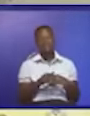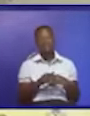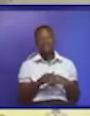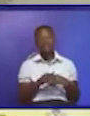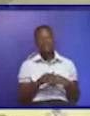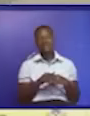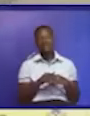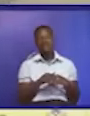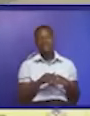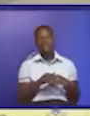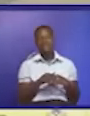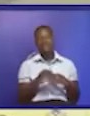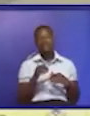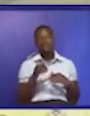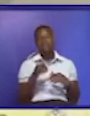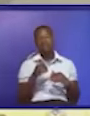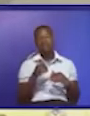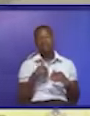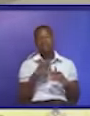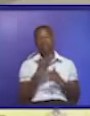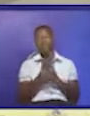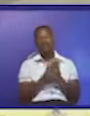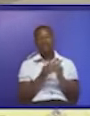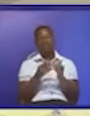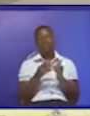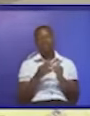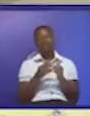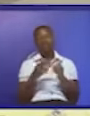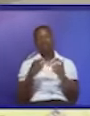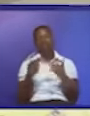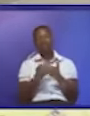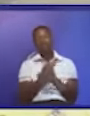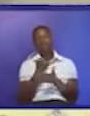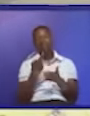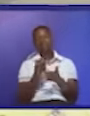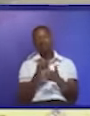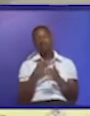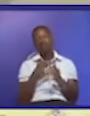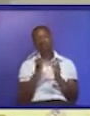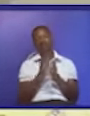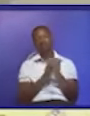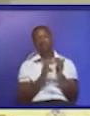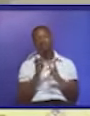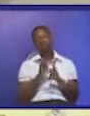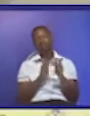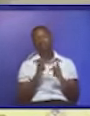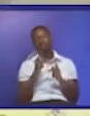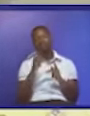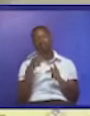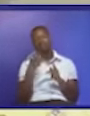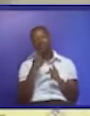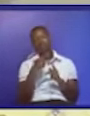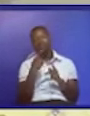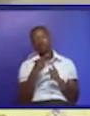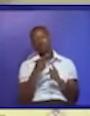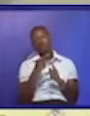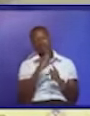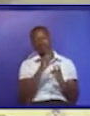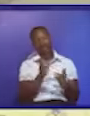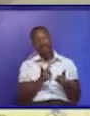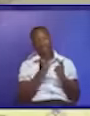people that we call revivalists in their lifetime before they went to meet with the Lord. I can tell you